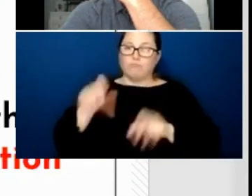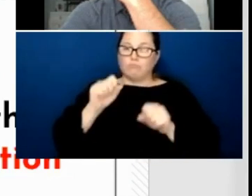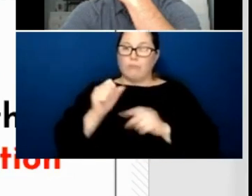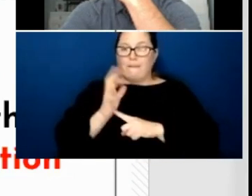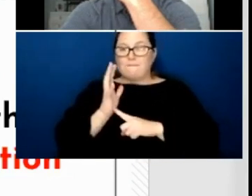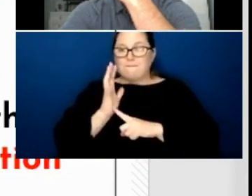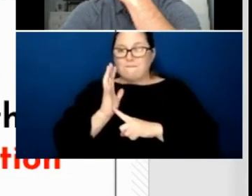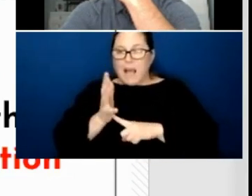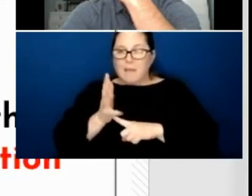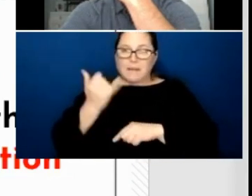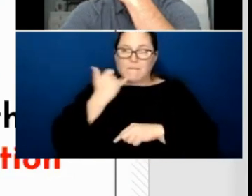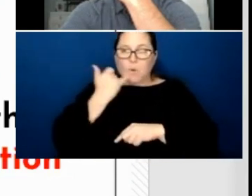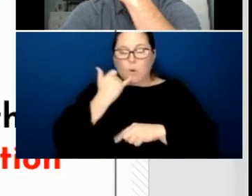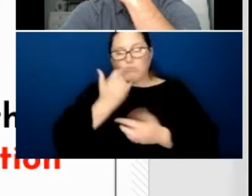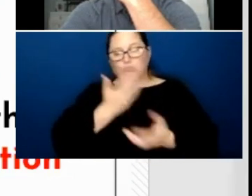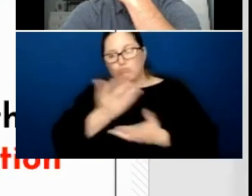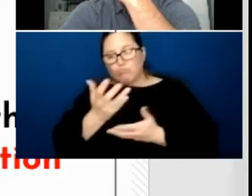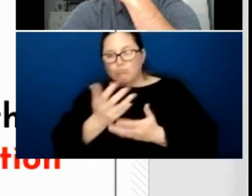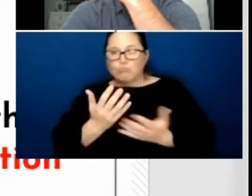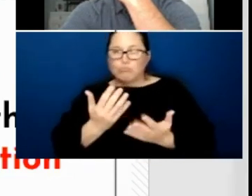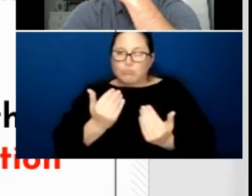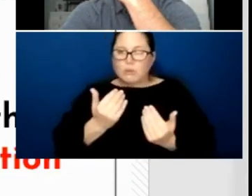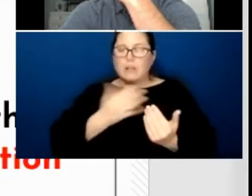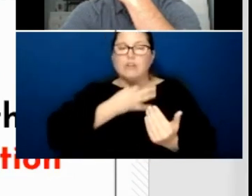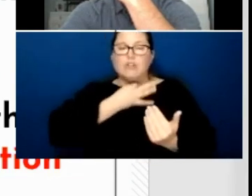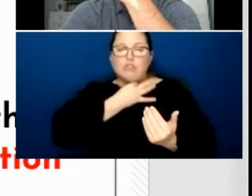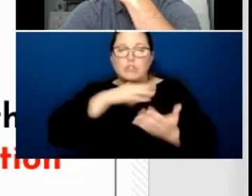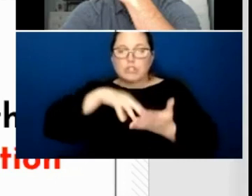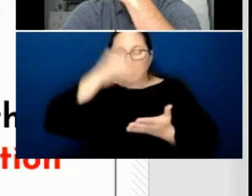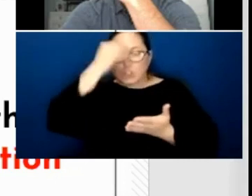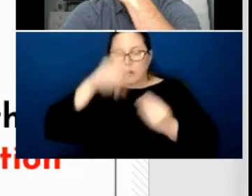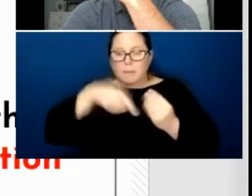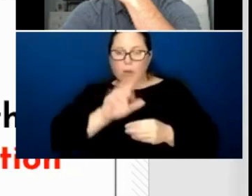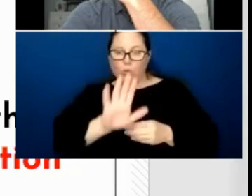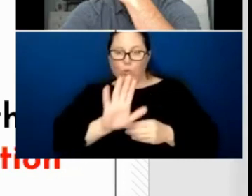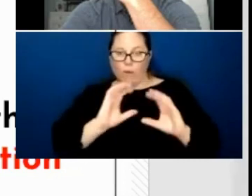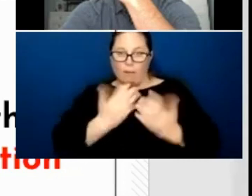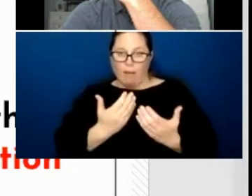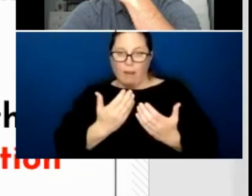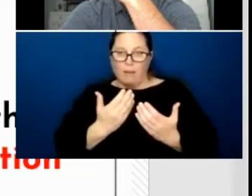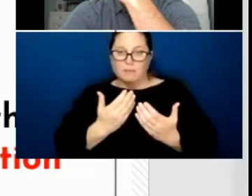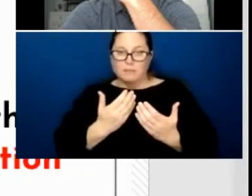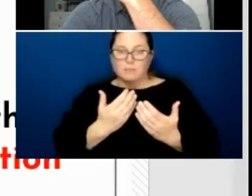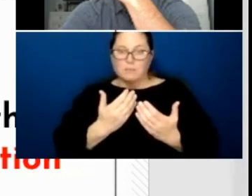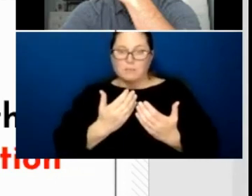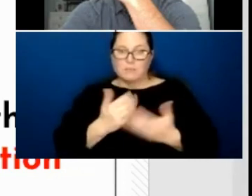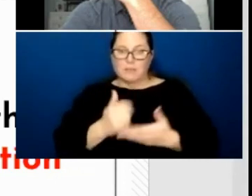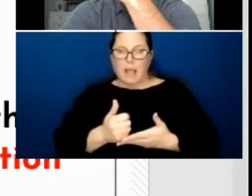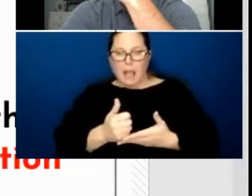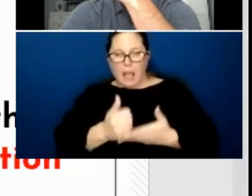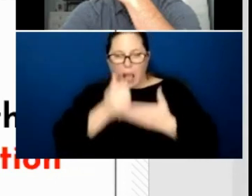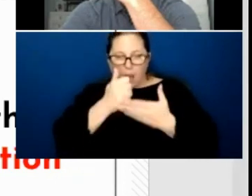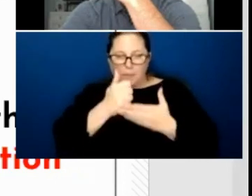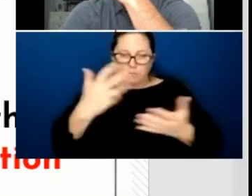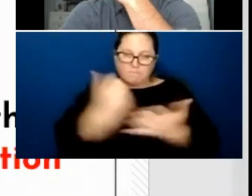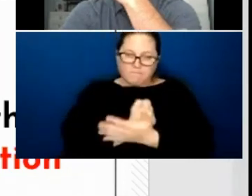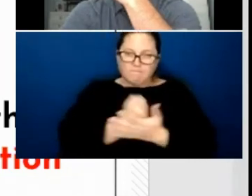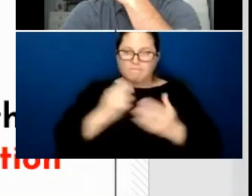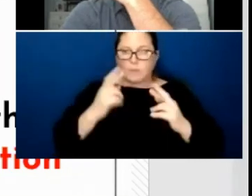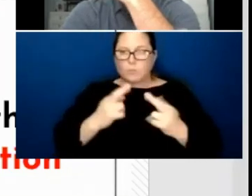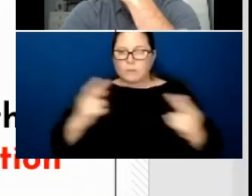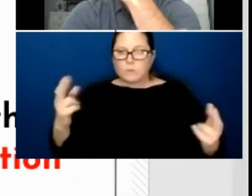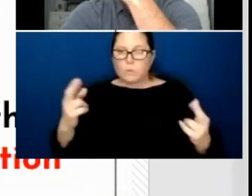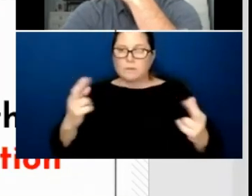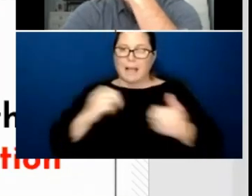your specific health science class or CTE class, whatever it is you're teaching, help you make the most of these resources and use them.